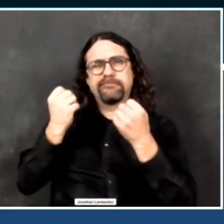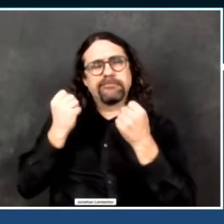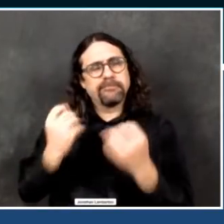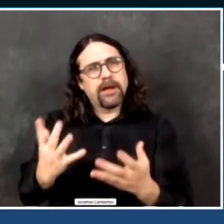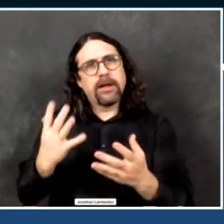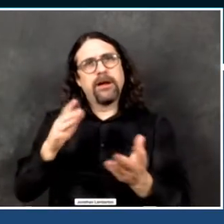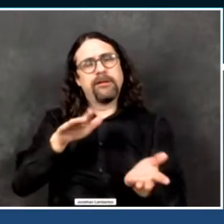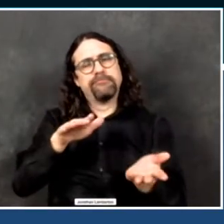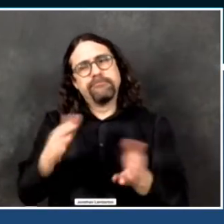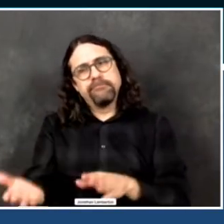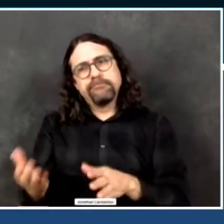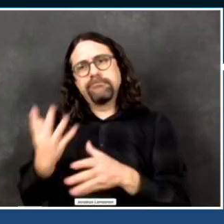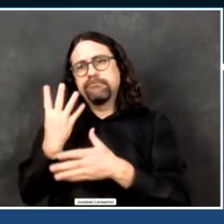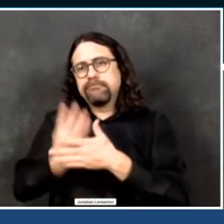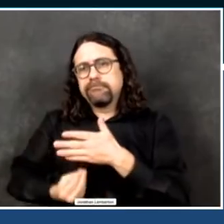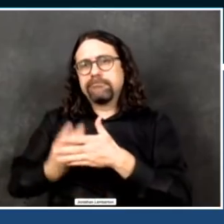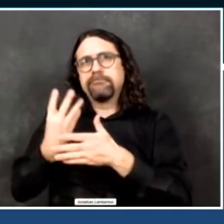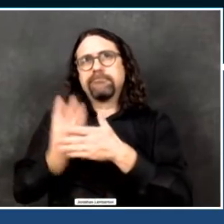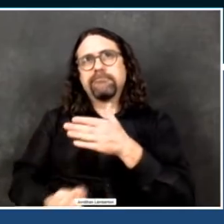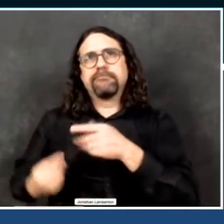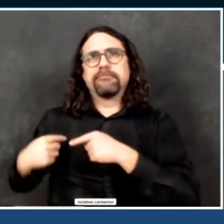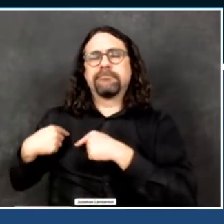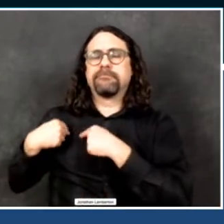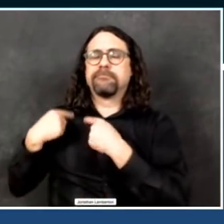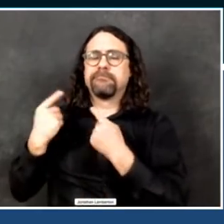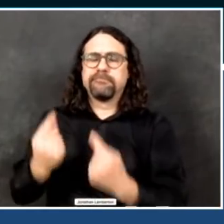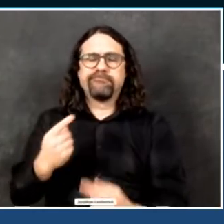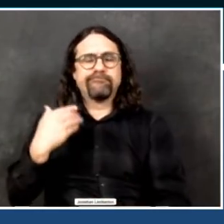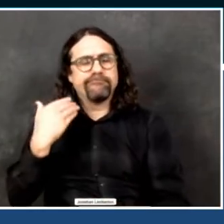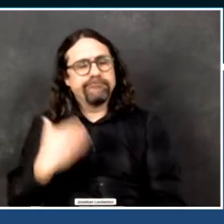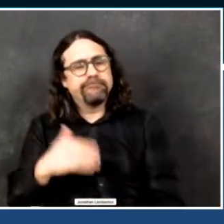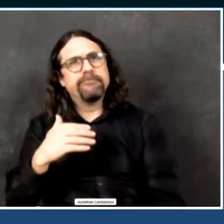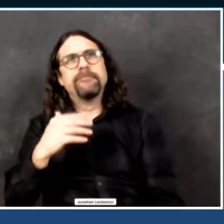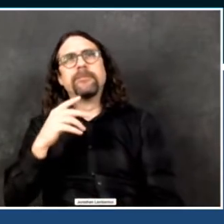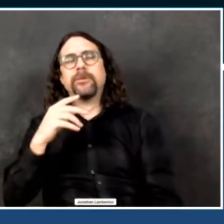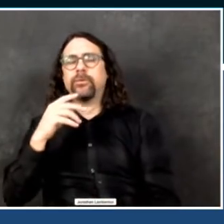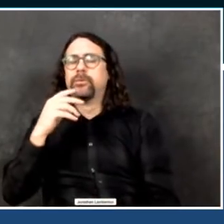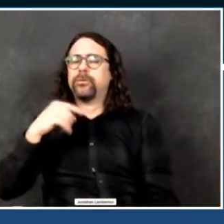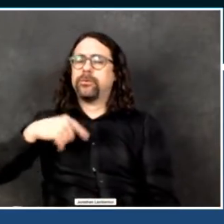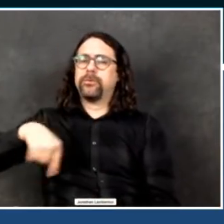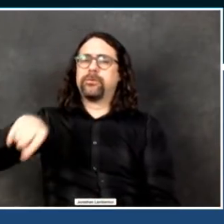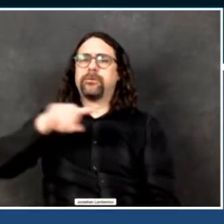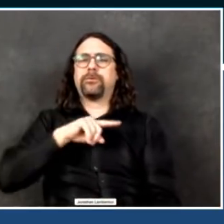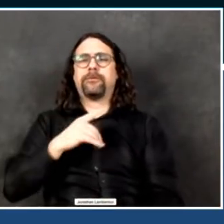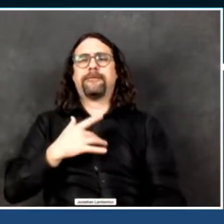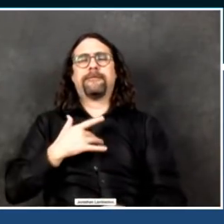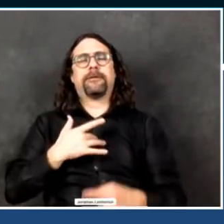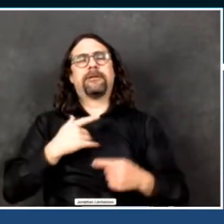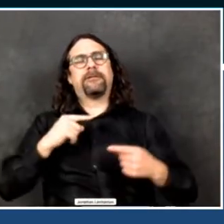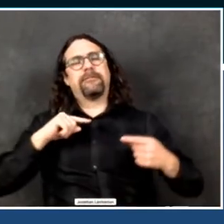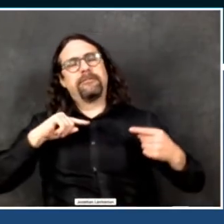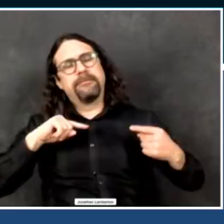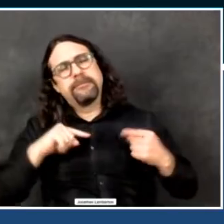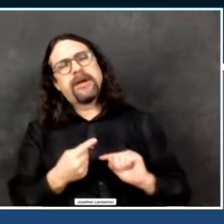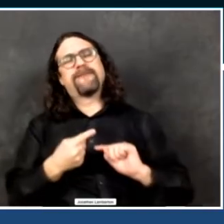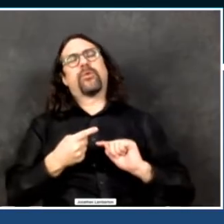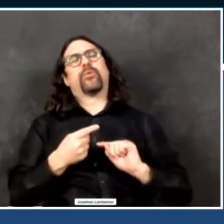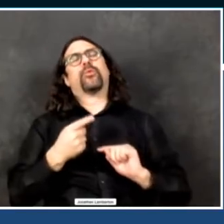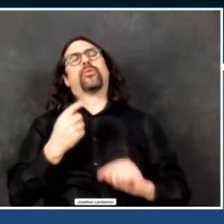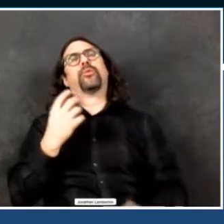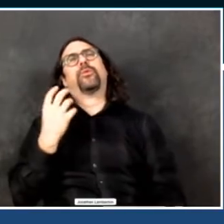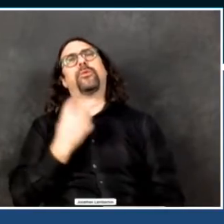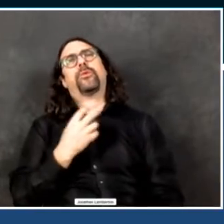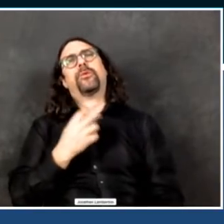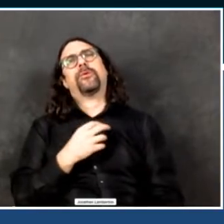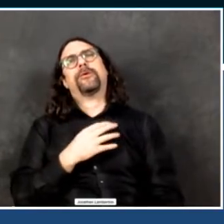about. But I also want you to remember what we thought this week was going to be like originally. We thought it was going to be something, honestly,